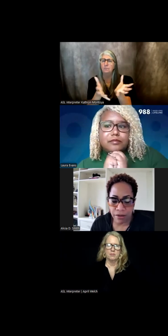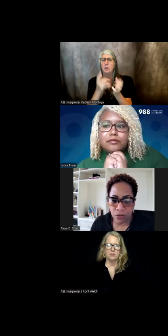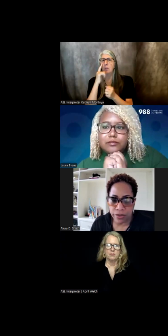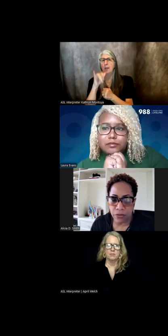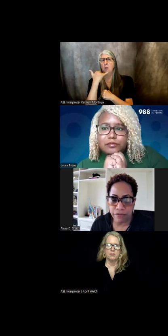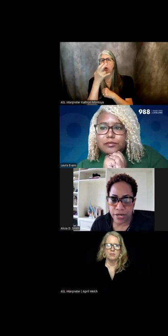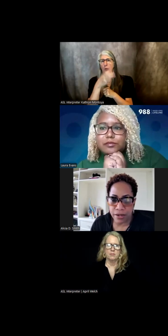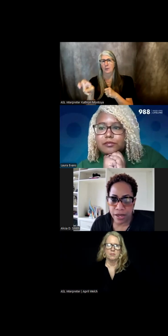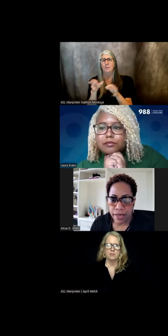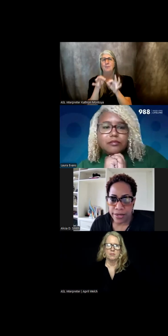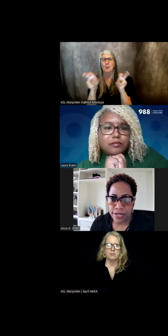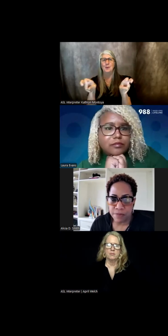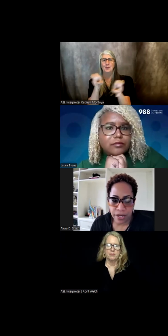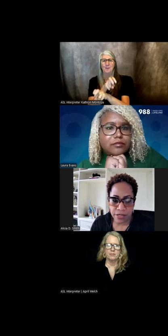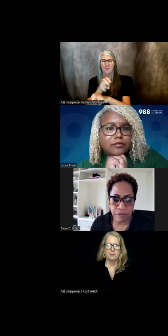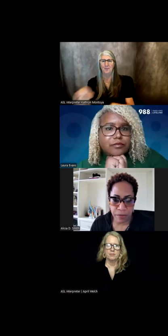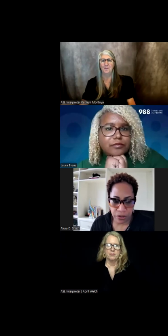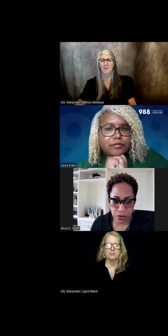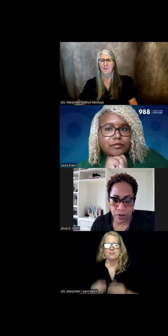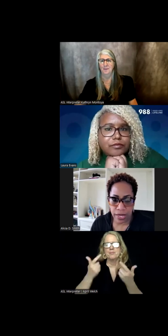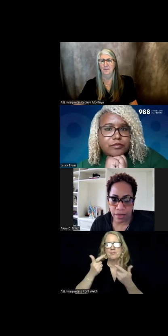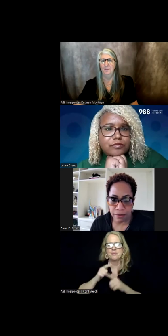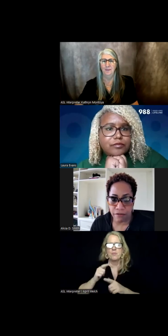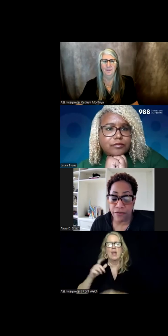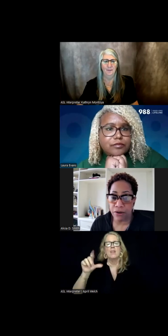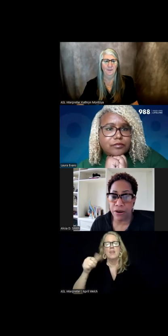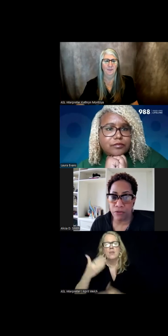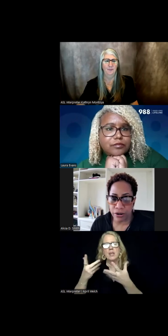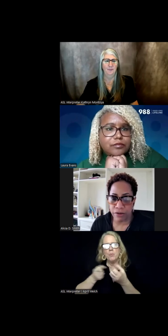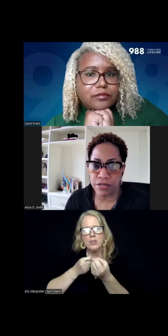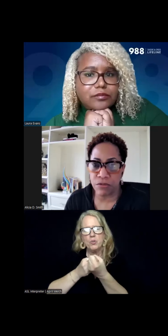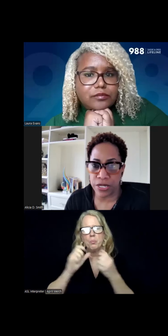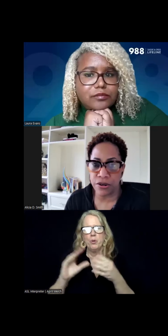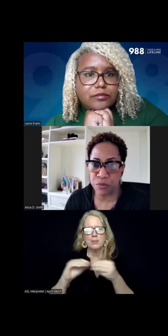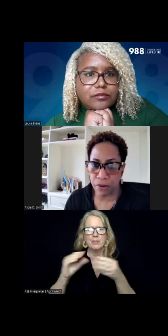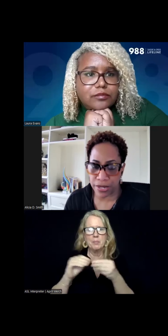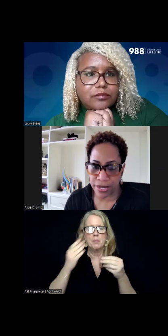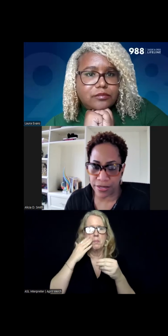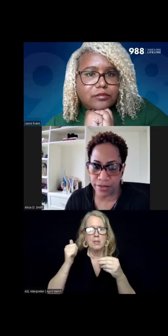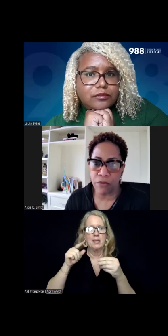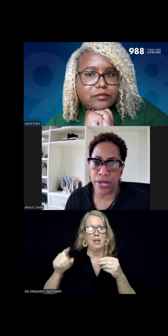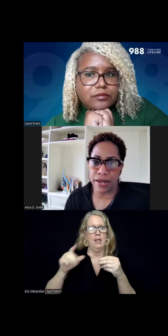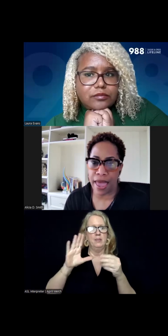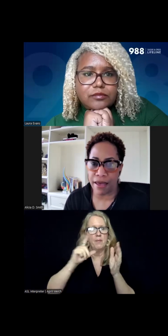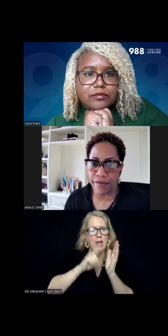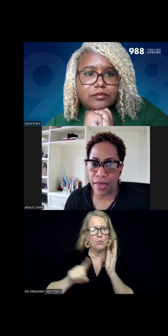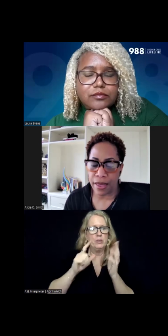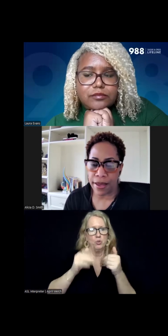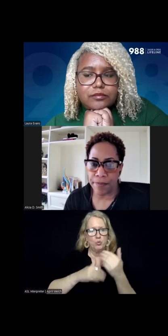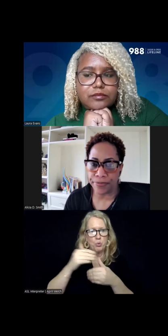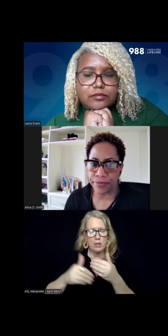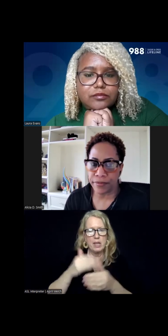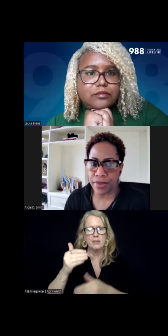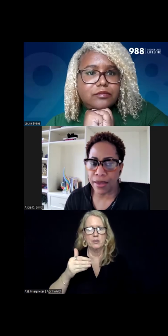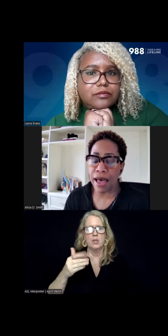plug I want to make on the work that we've done is it's because of Pew and the very rigorous research process that we can have